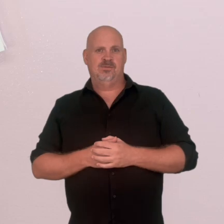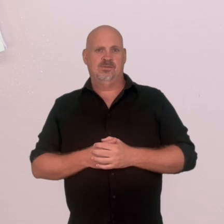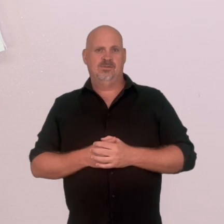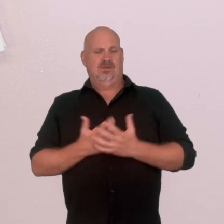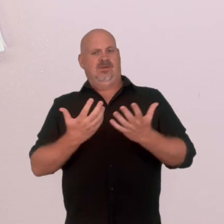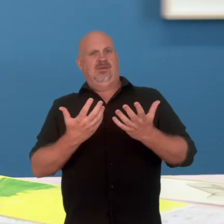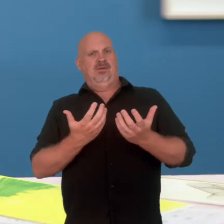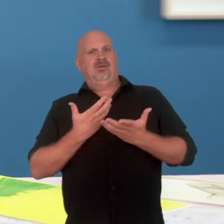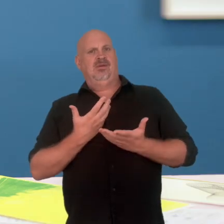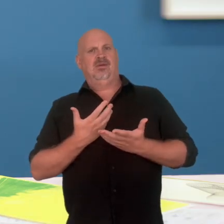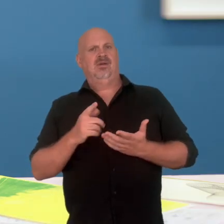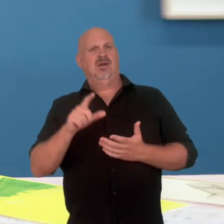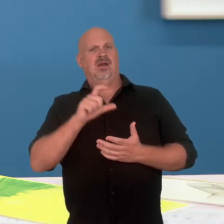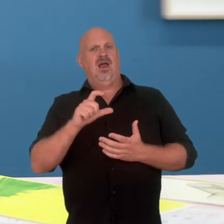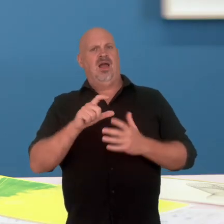color.